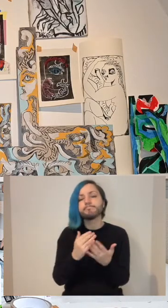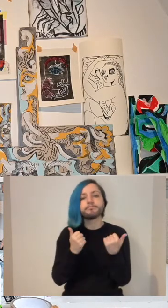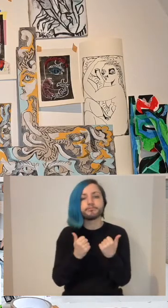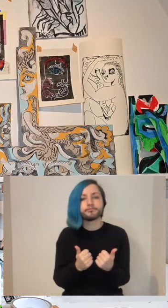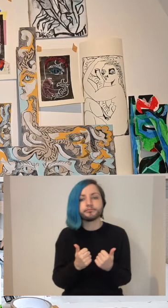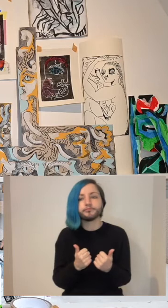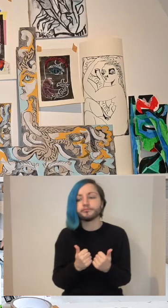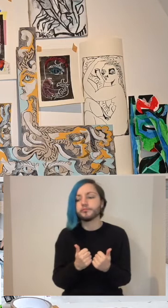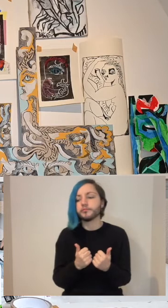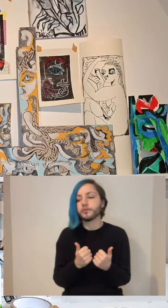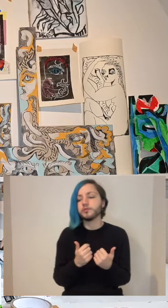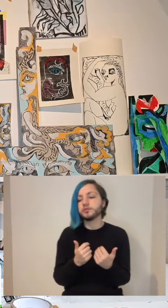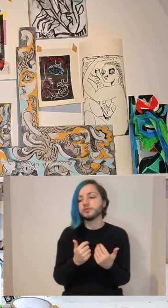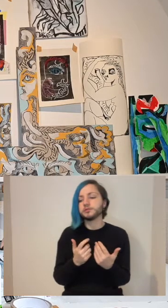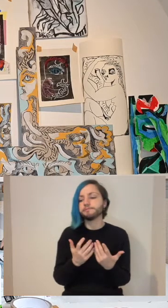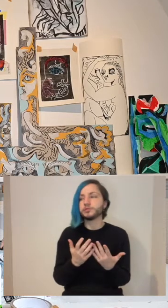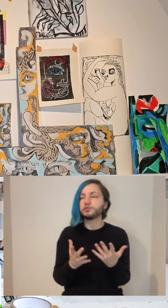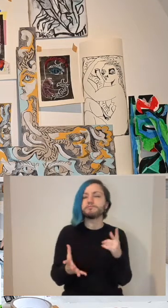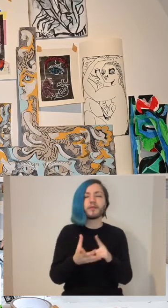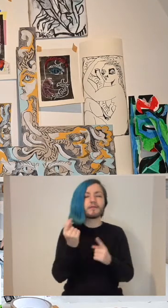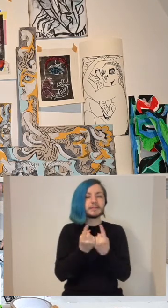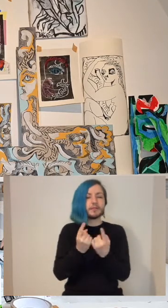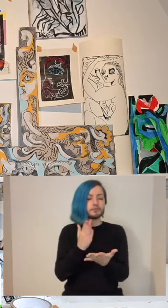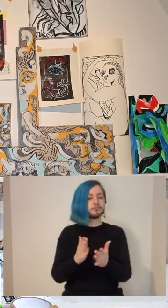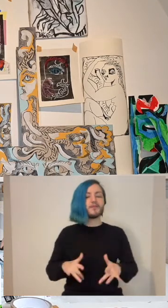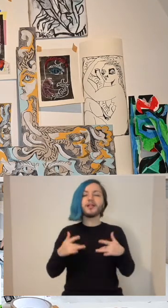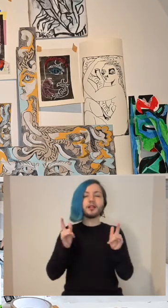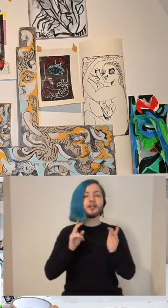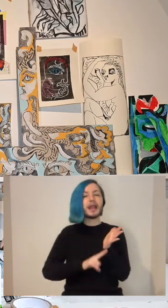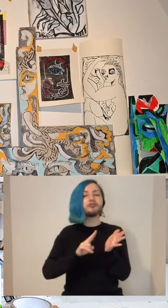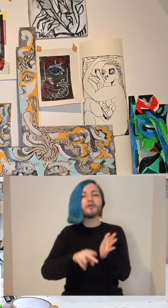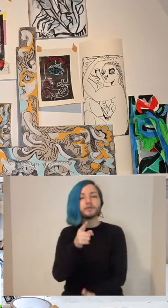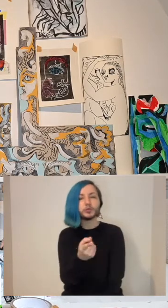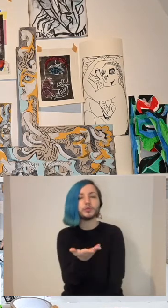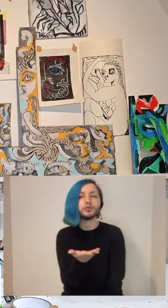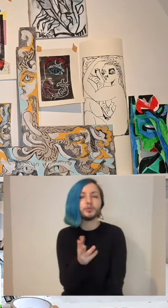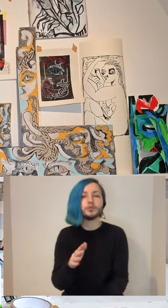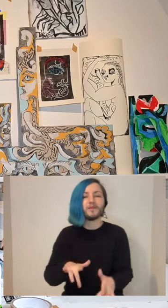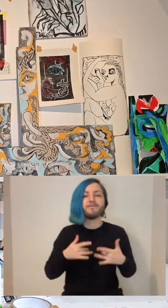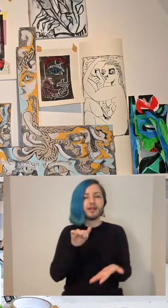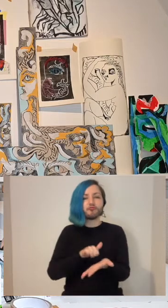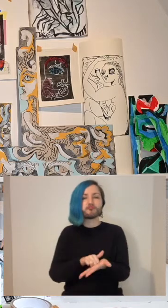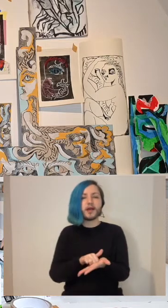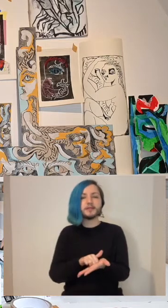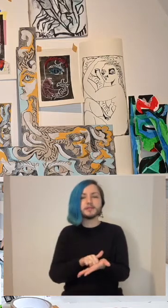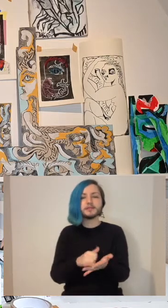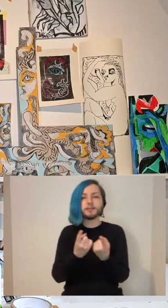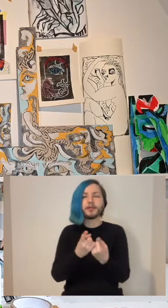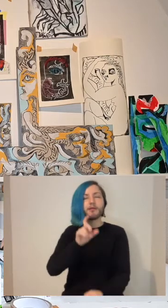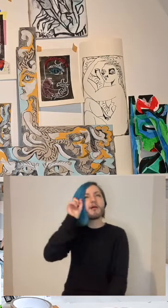good if you find something that feels very natural for you, something that comes from